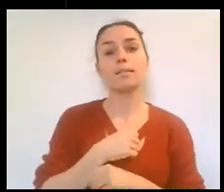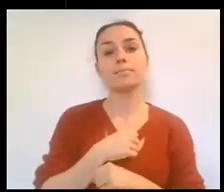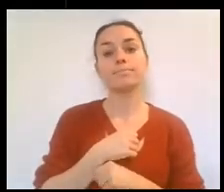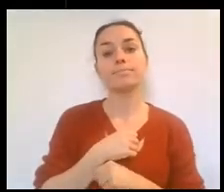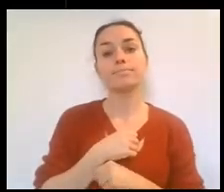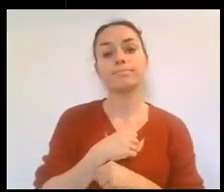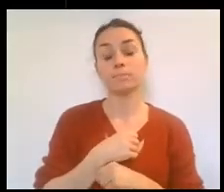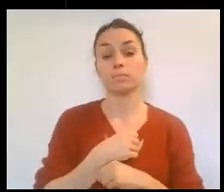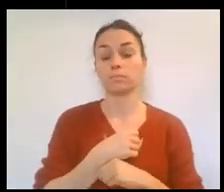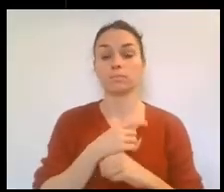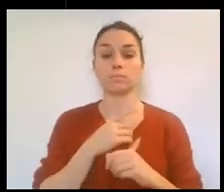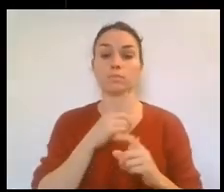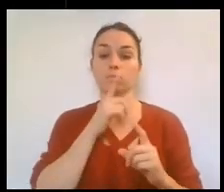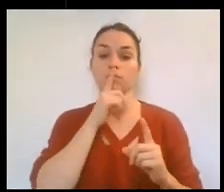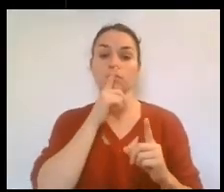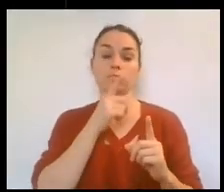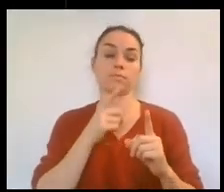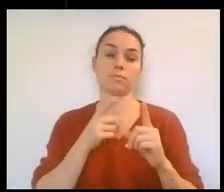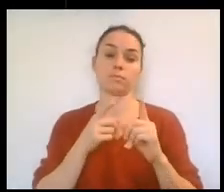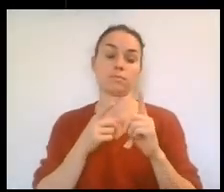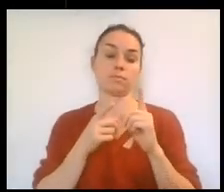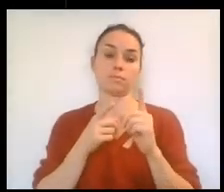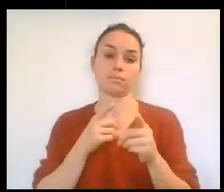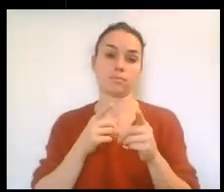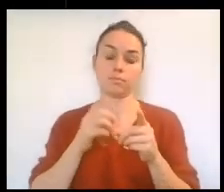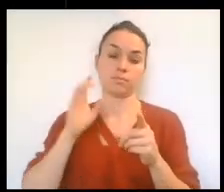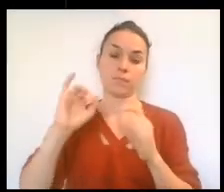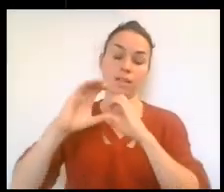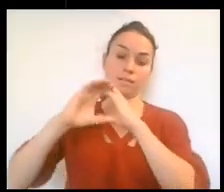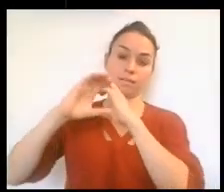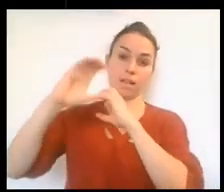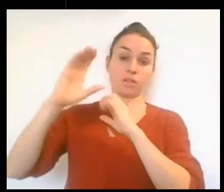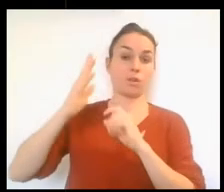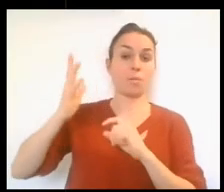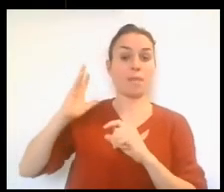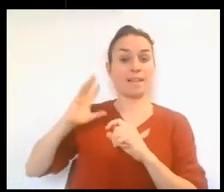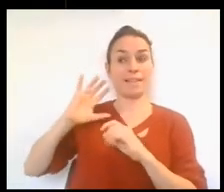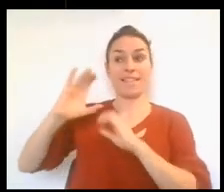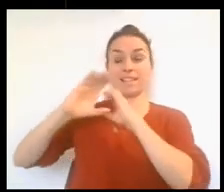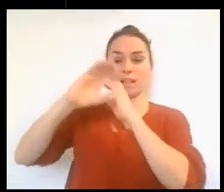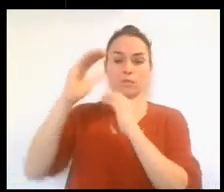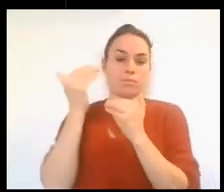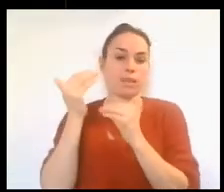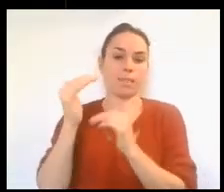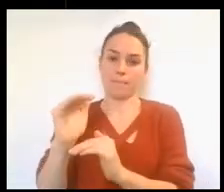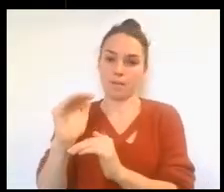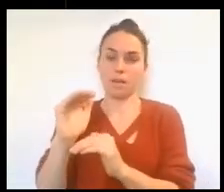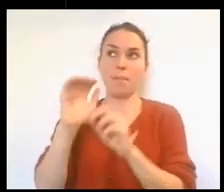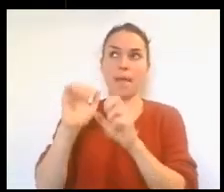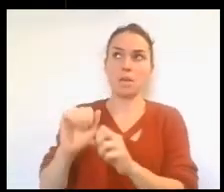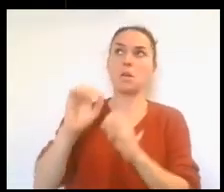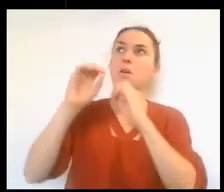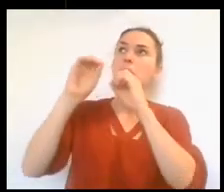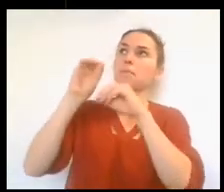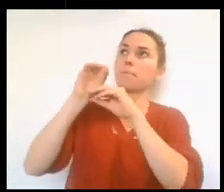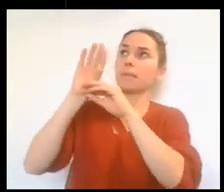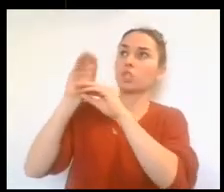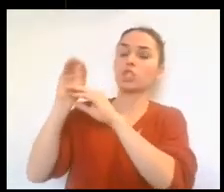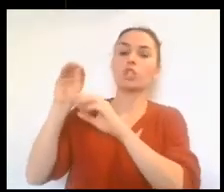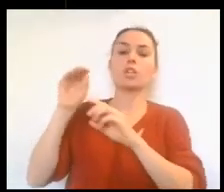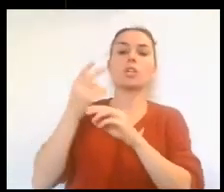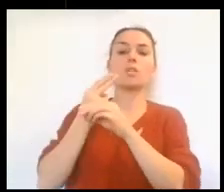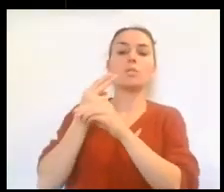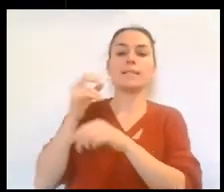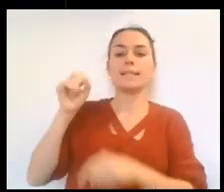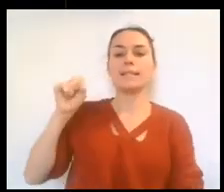land-breaking, really, as the Keck telescope was, they could only determine the distances by taking spectra of the